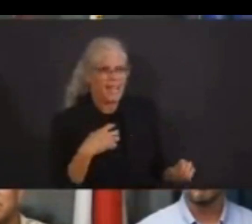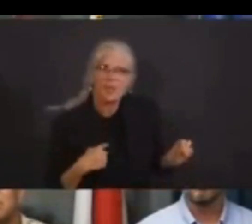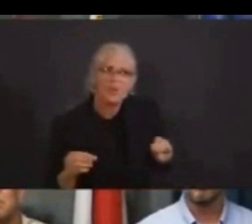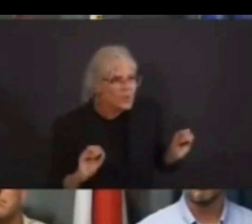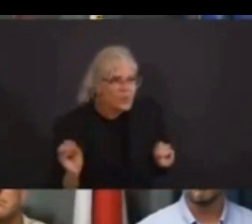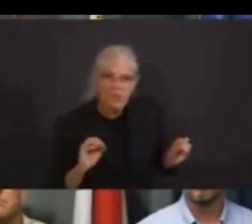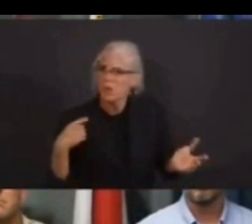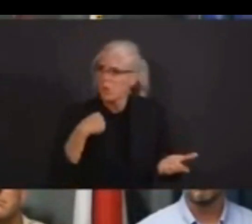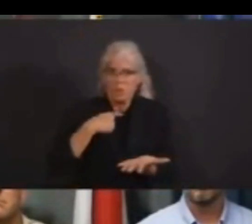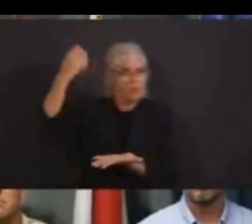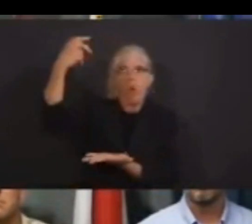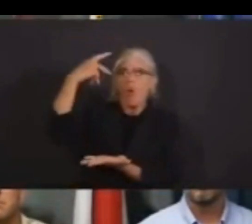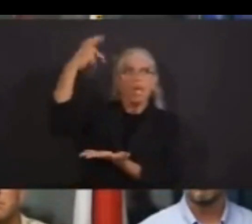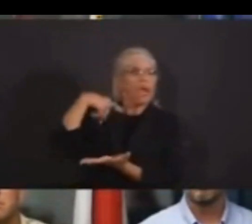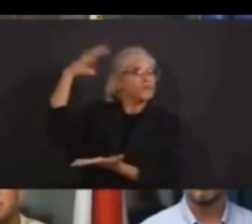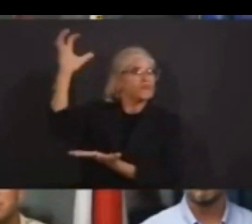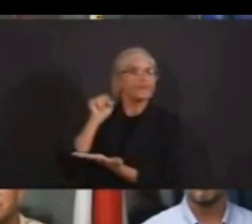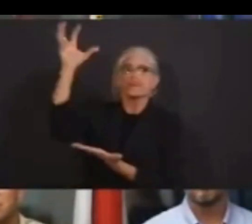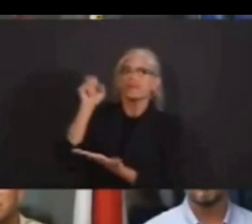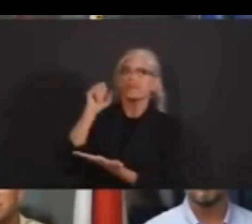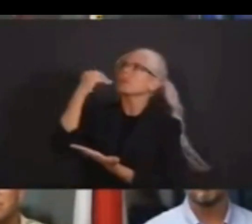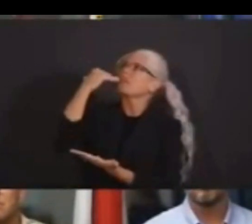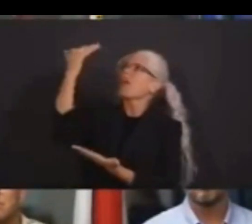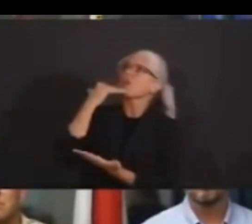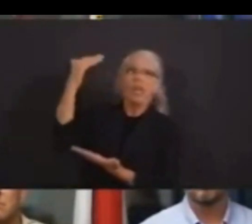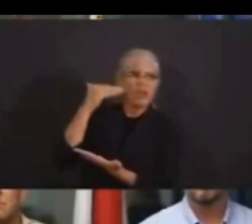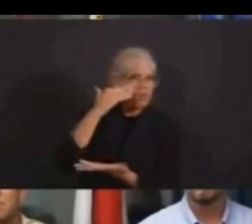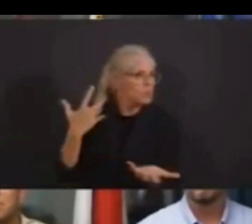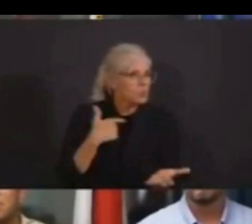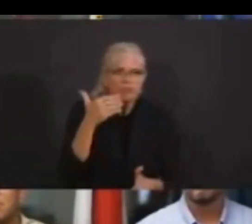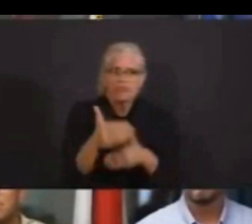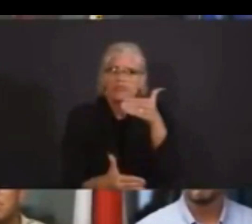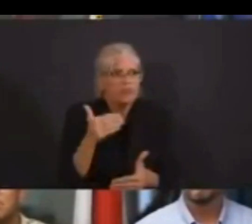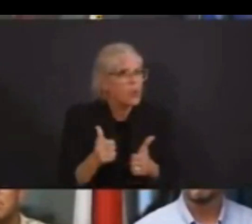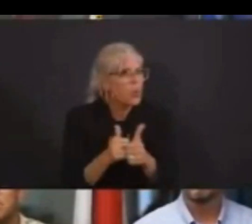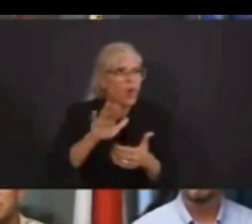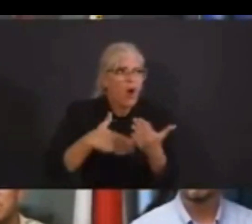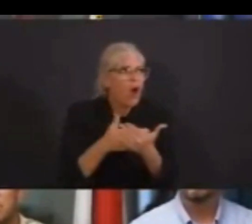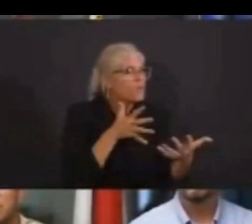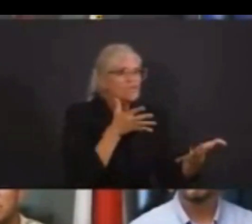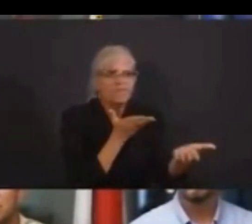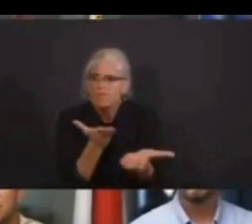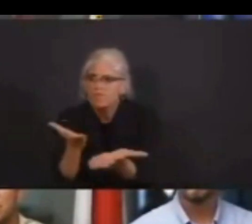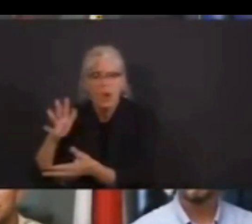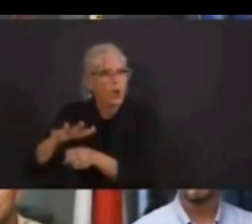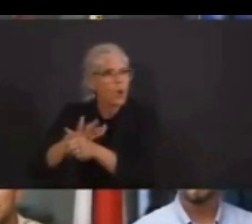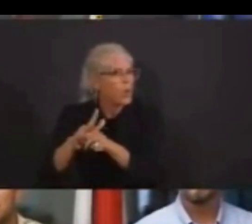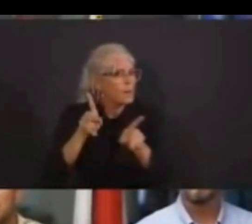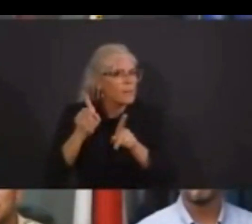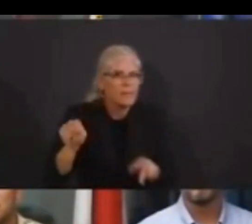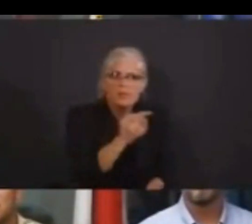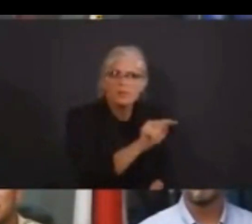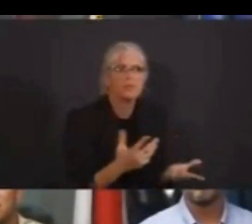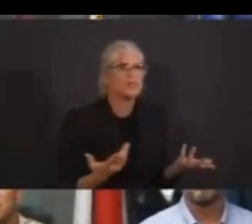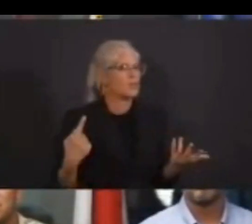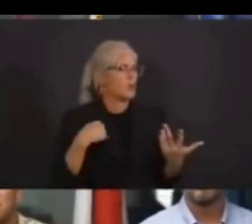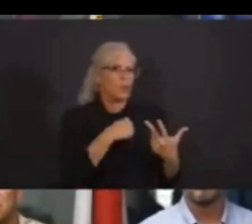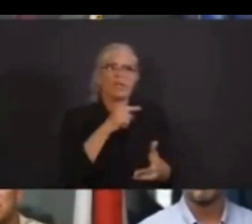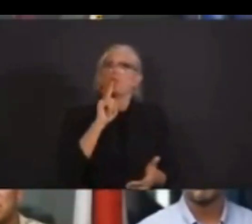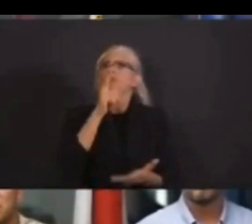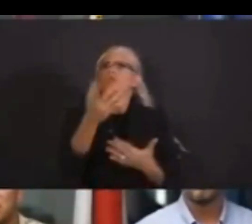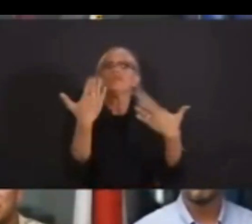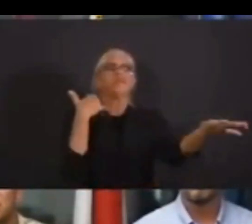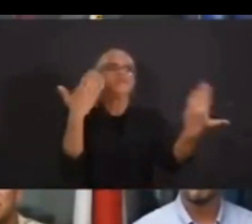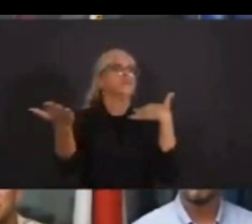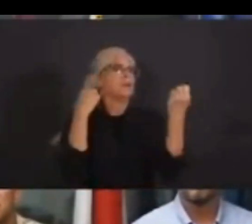need from the feds. We have been working constructively with all the local communities. We have marshaled an incredible amount of resources